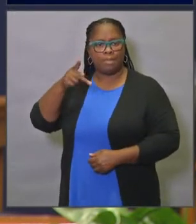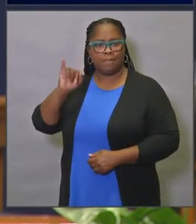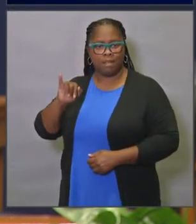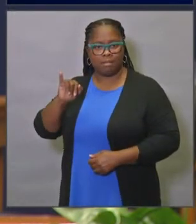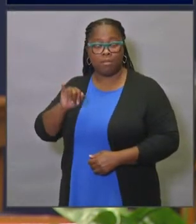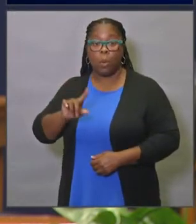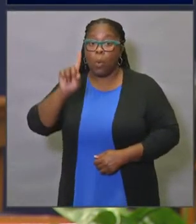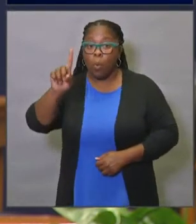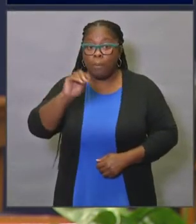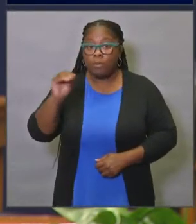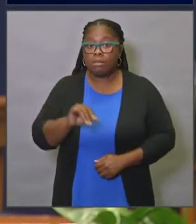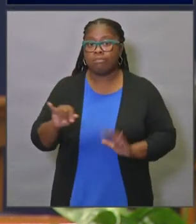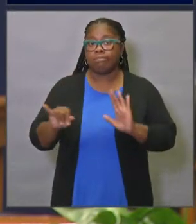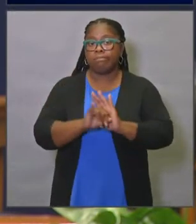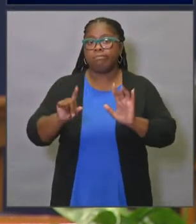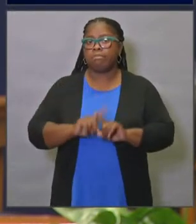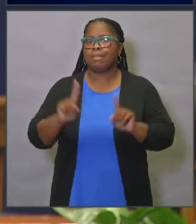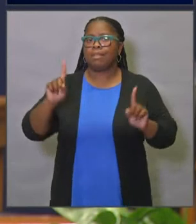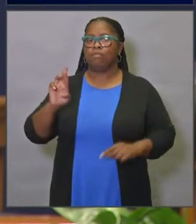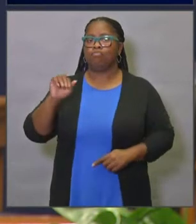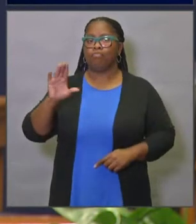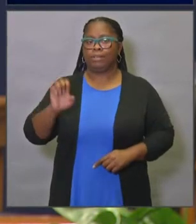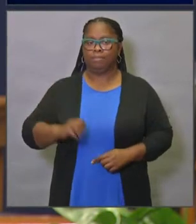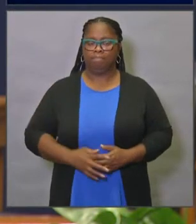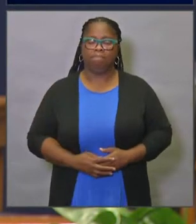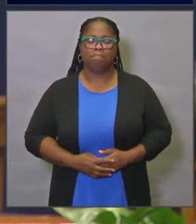1% identified as another race or ethnicity.